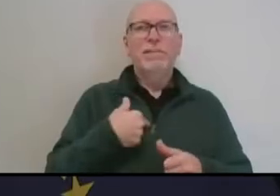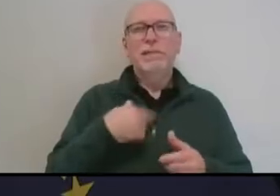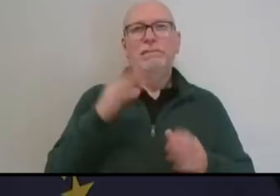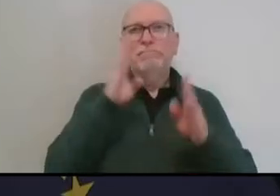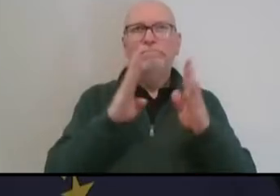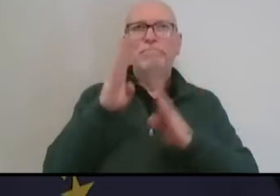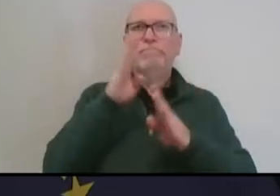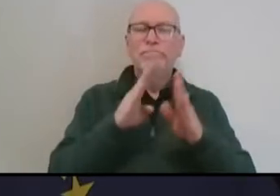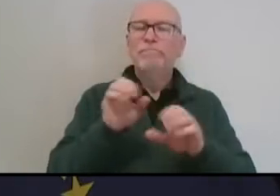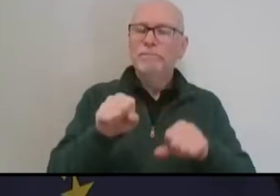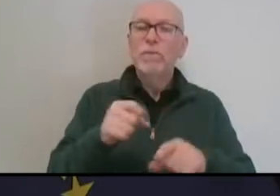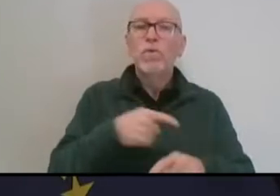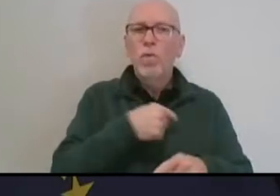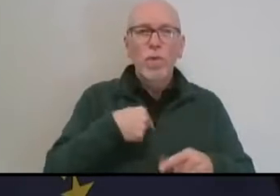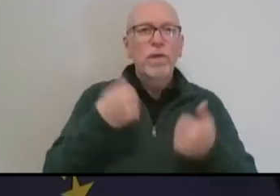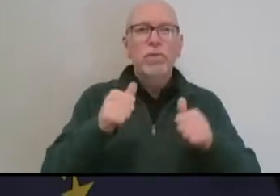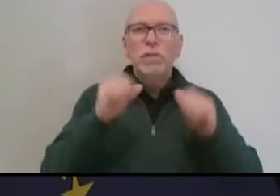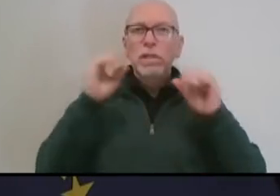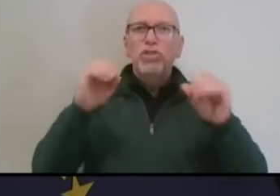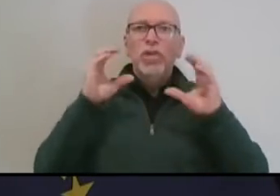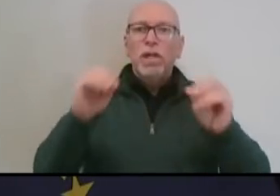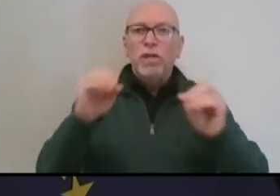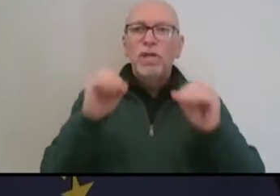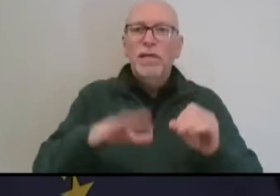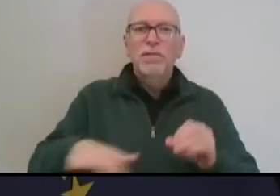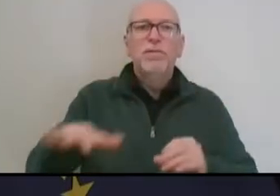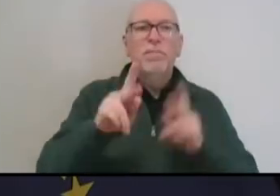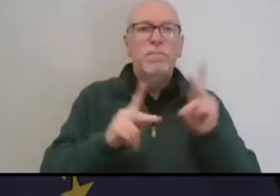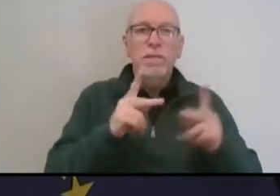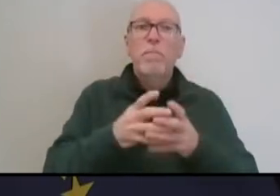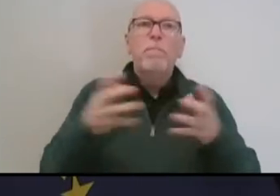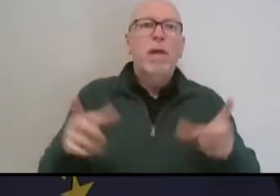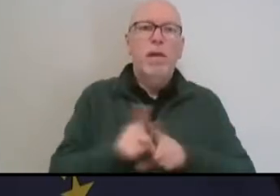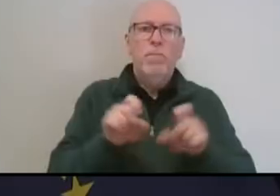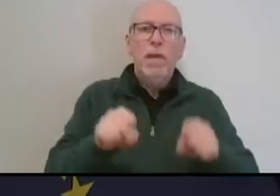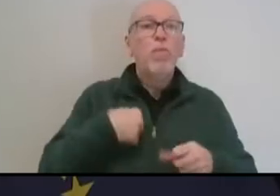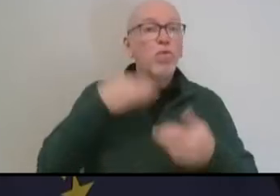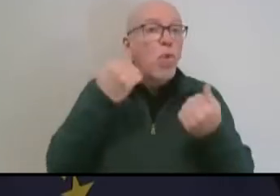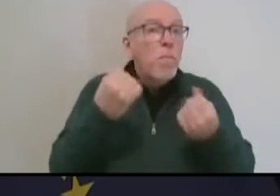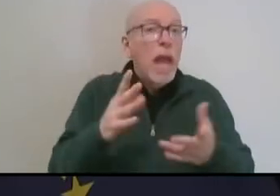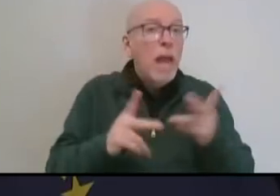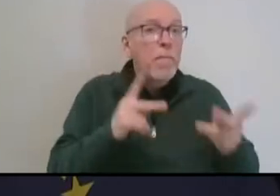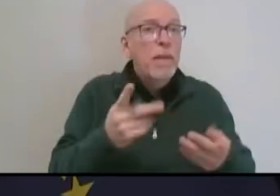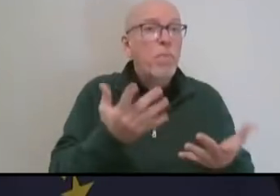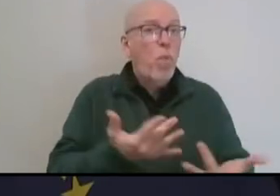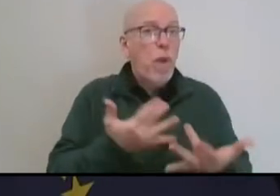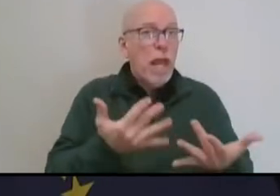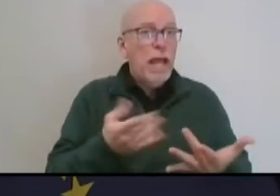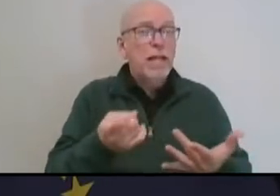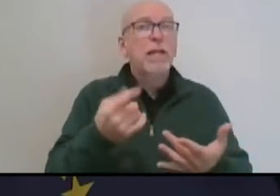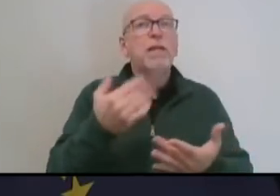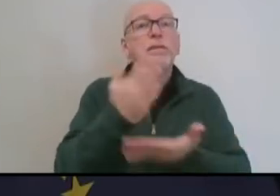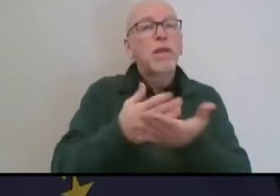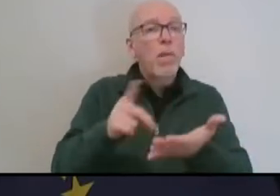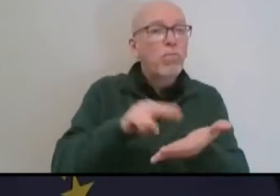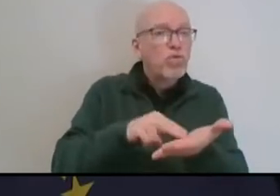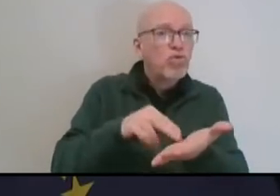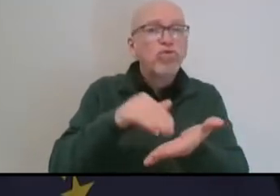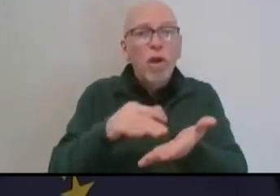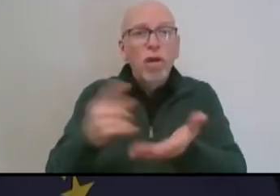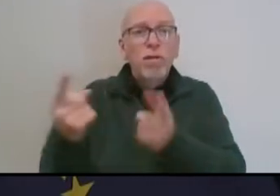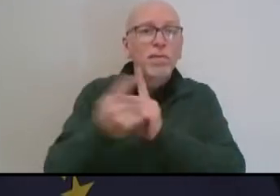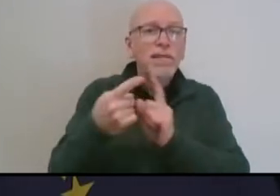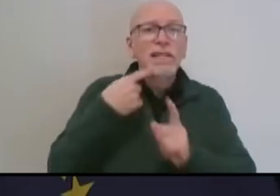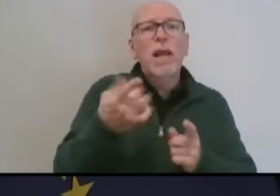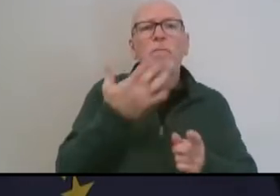doing as much education as we possibly can. We do know a lot of people are waiting. I've already had healthcare workers come up and tell me that they just wanted to